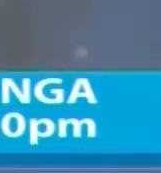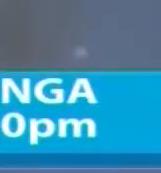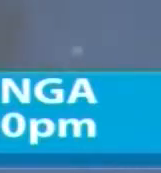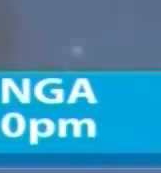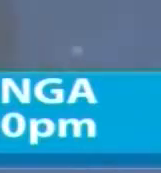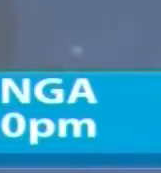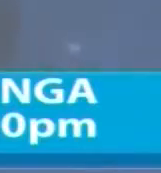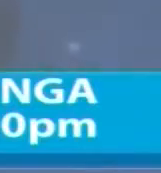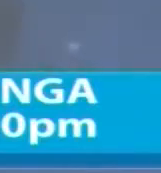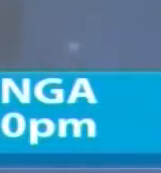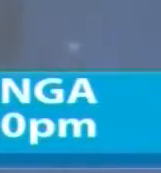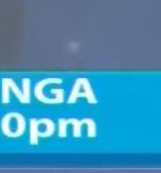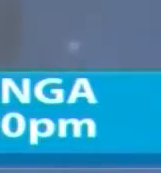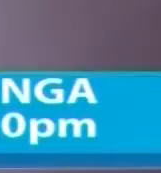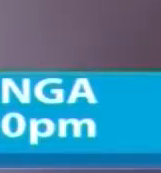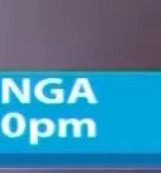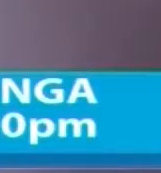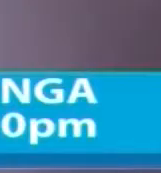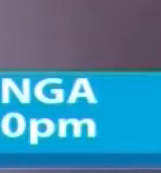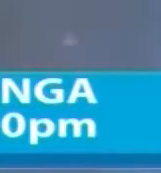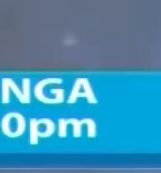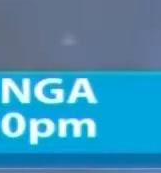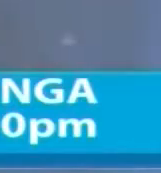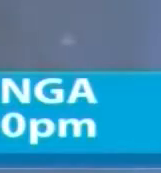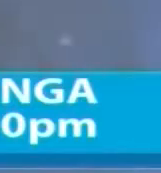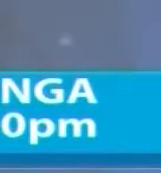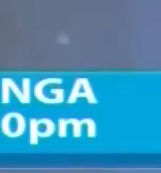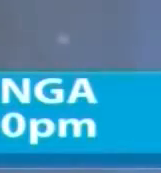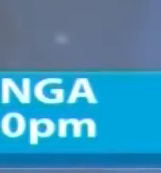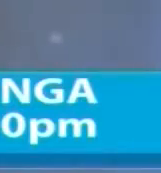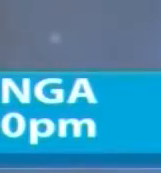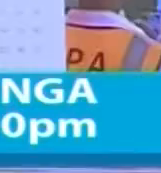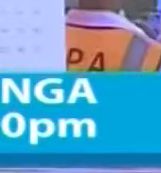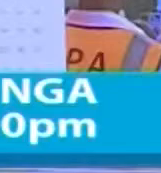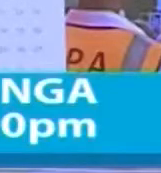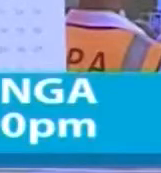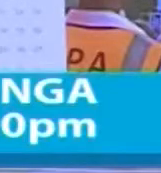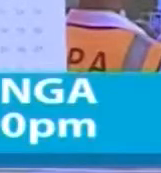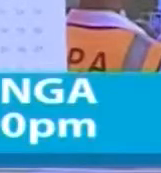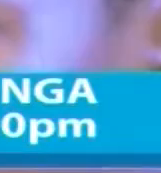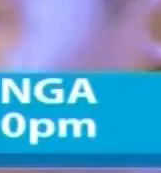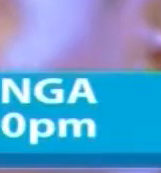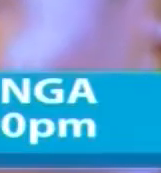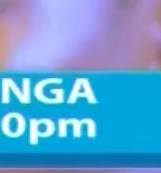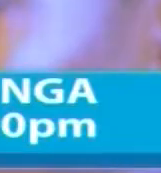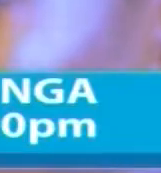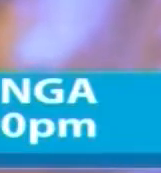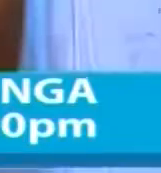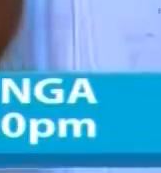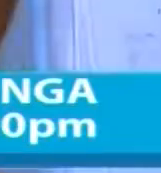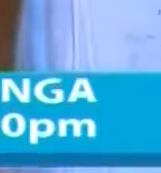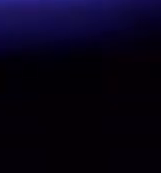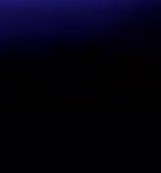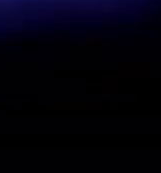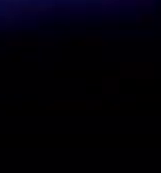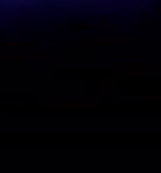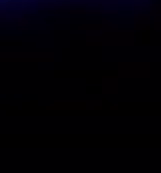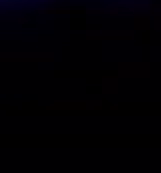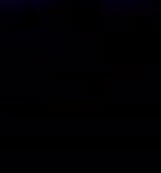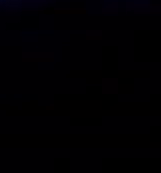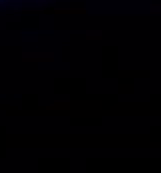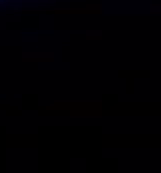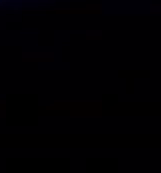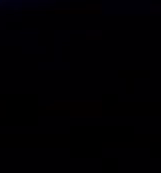chupa moja mama kisha tufanya sahali. Lakini kama wengine tutatia lita 20. Si majanga haya? Kama uzobongo.